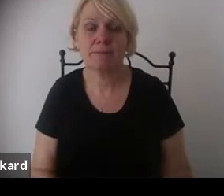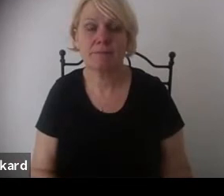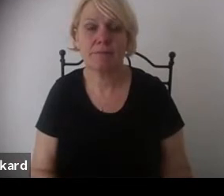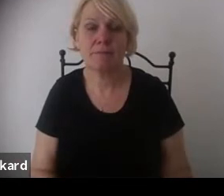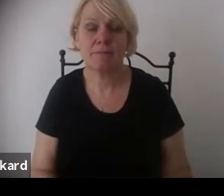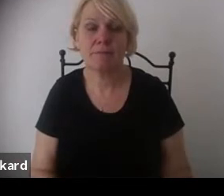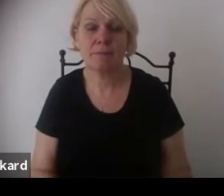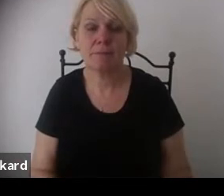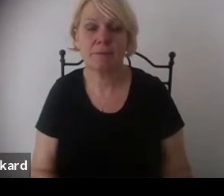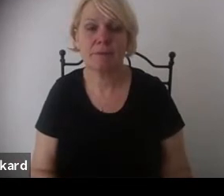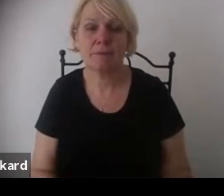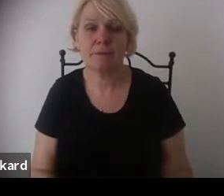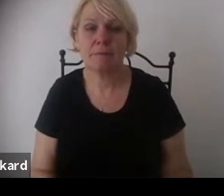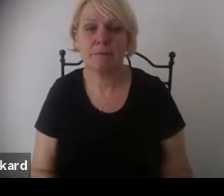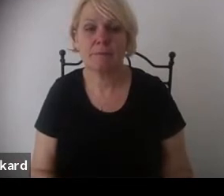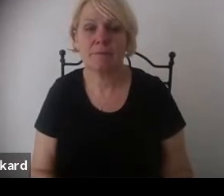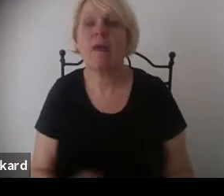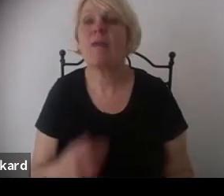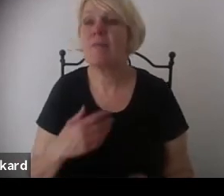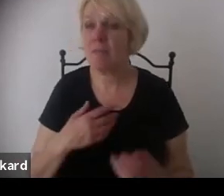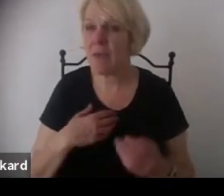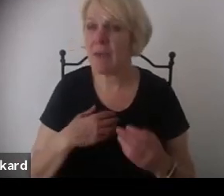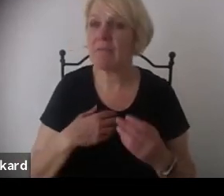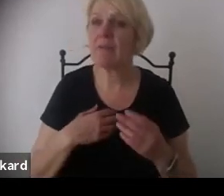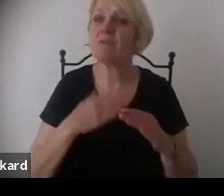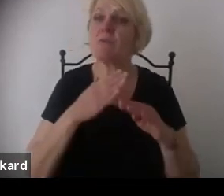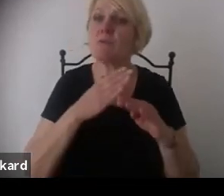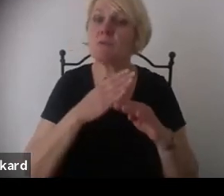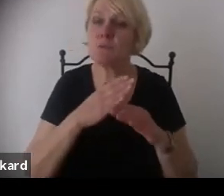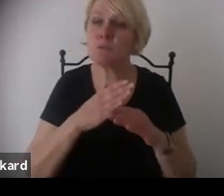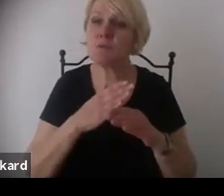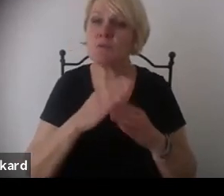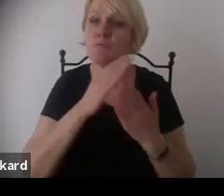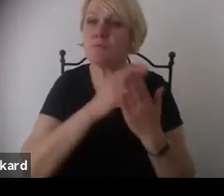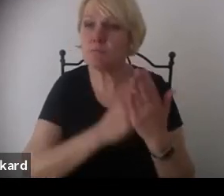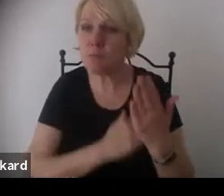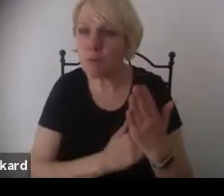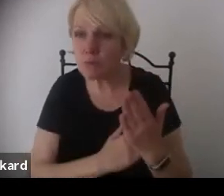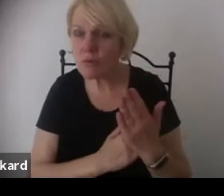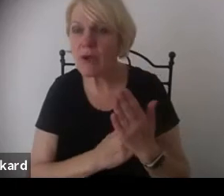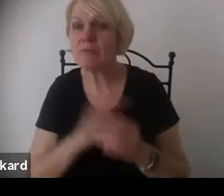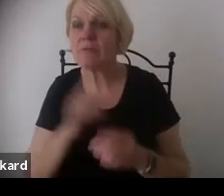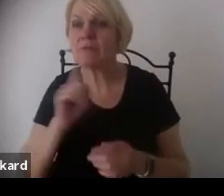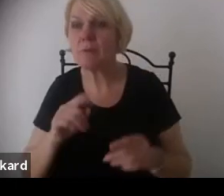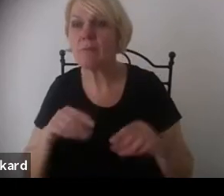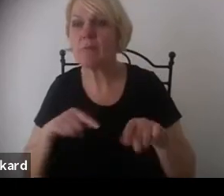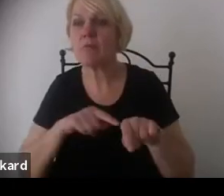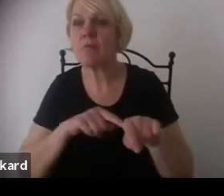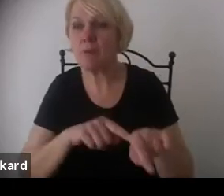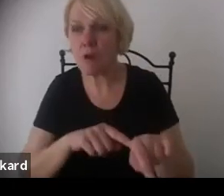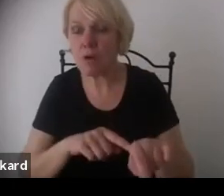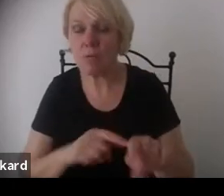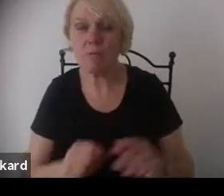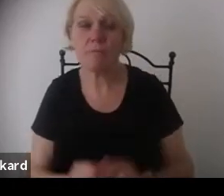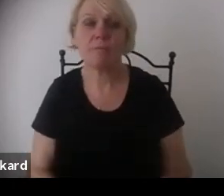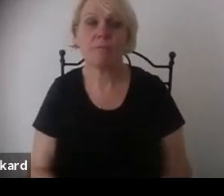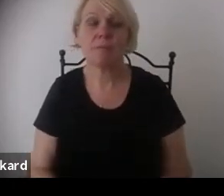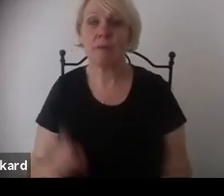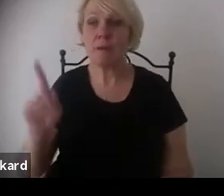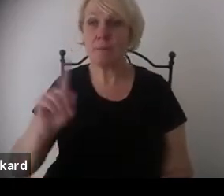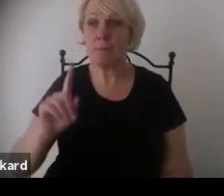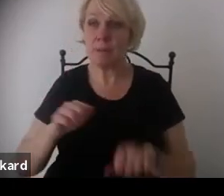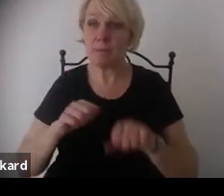work and programs to specifically looking at people who've been shielding, both in terms of supporting